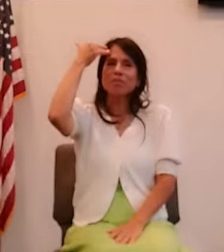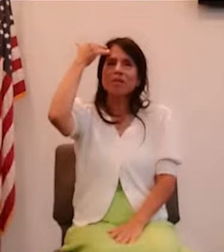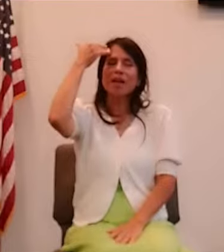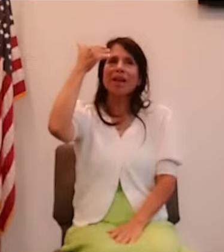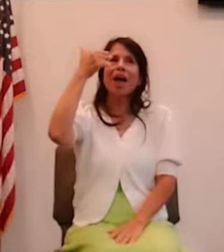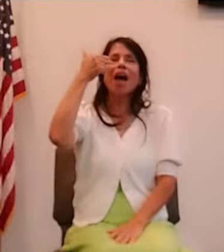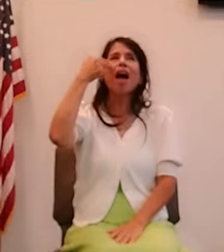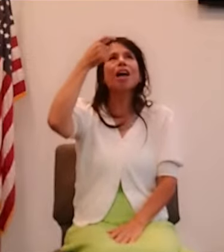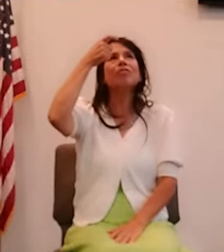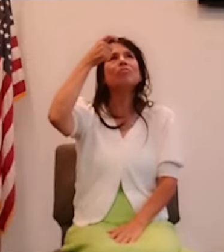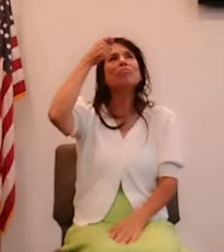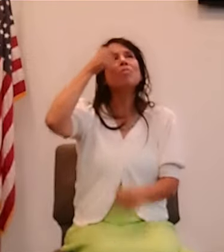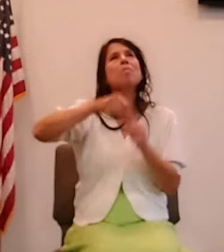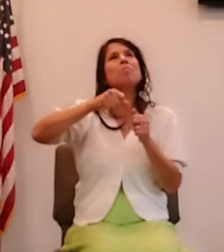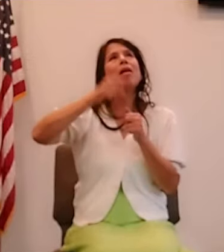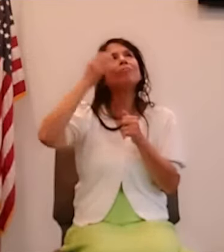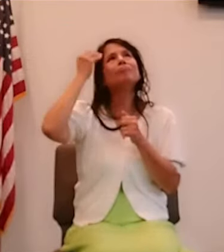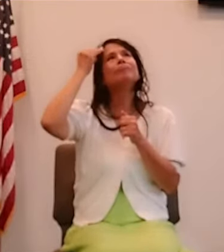me, and